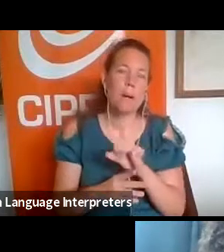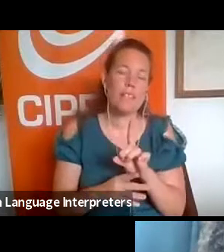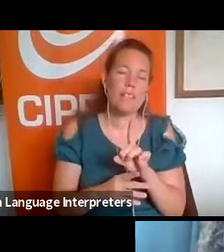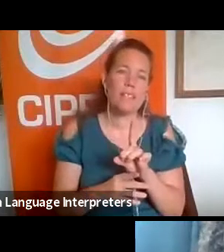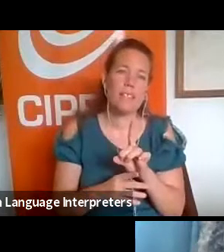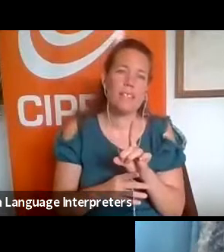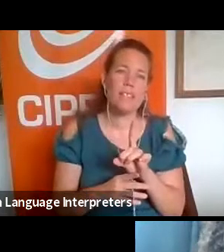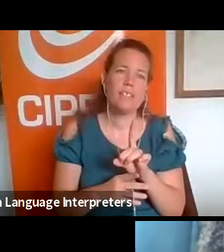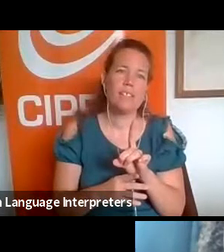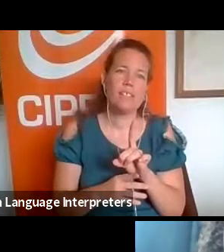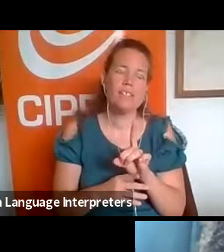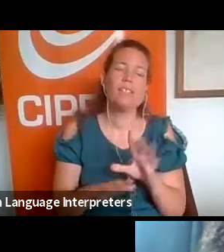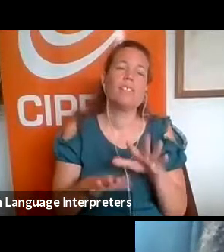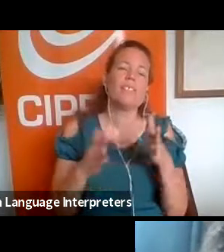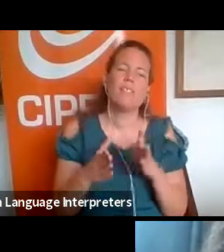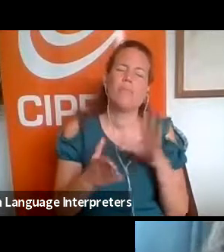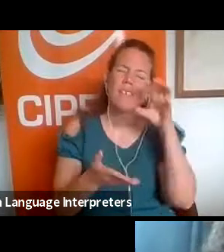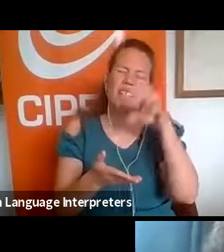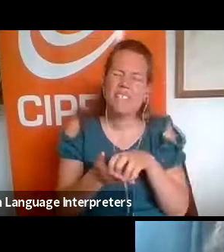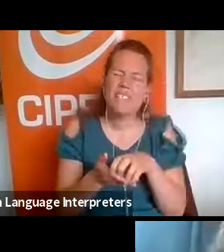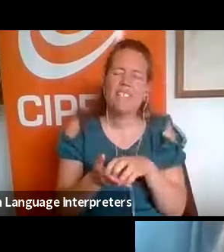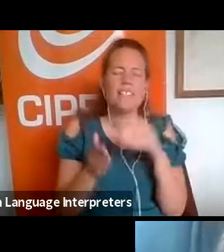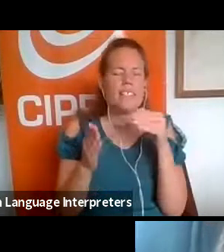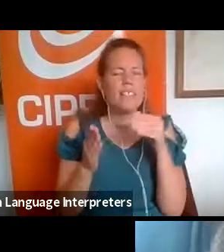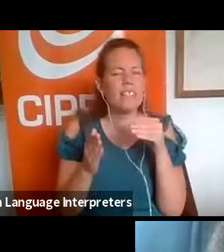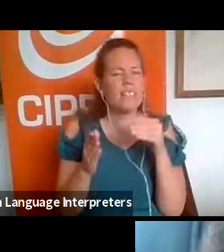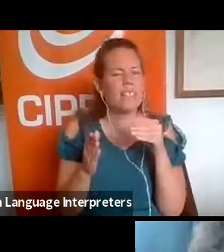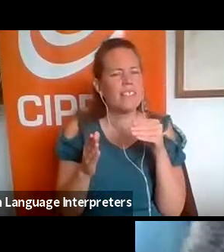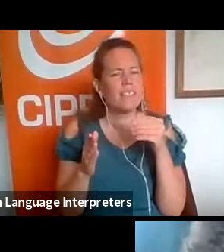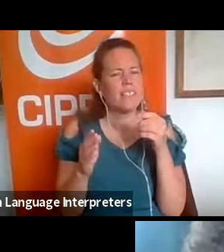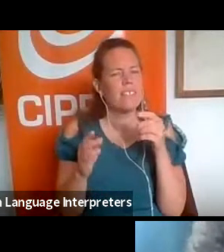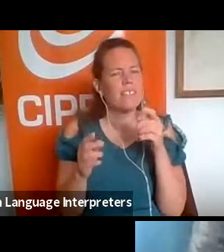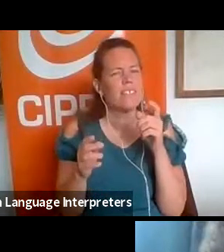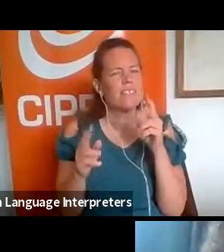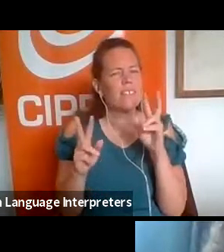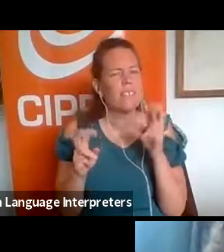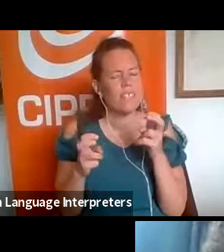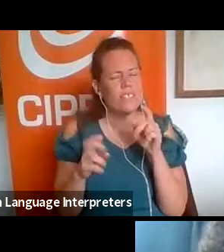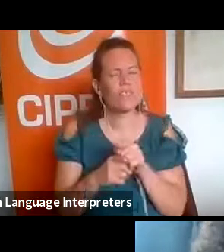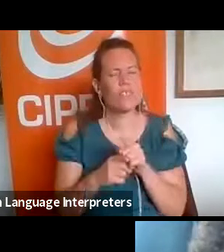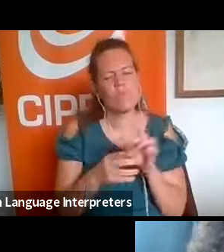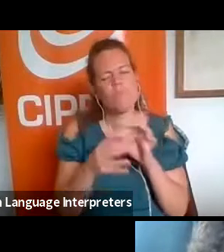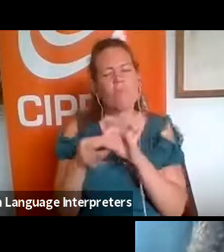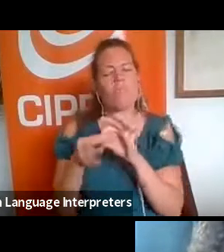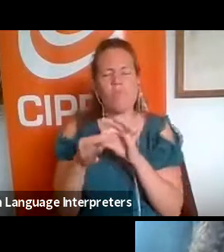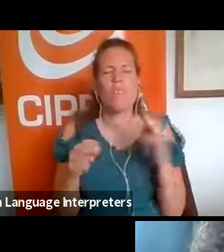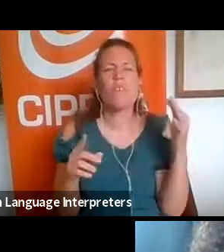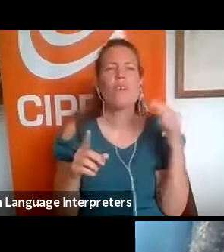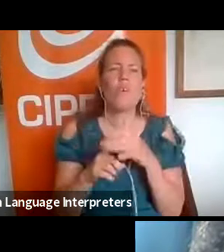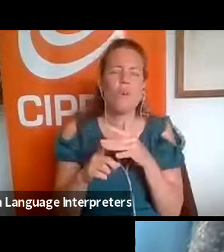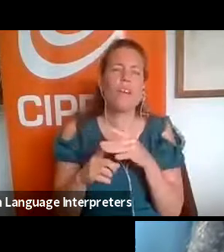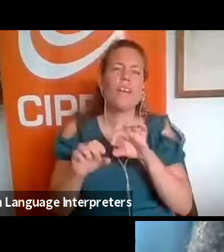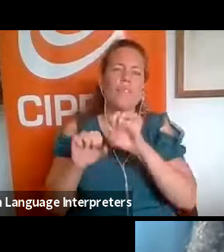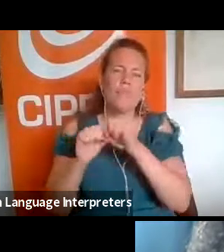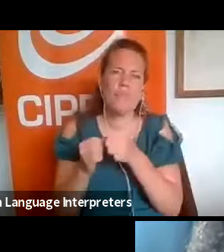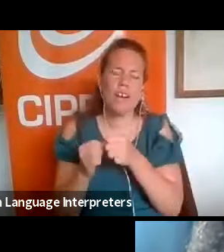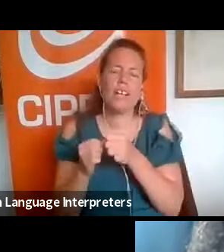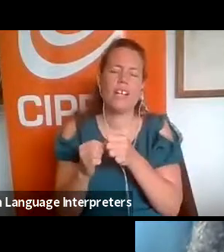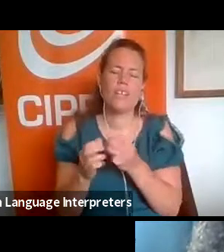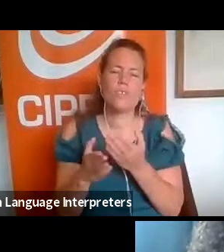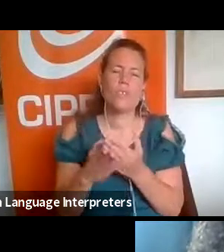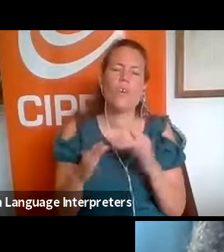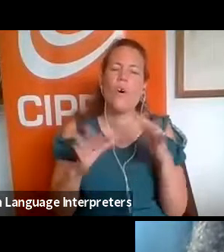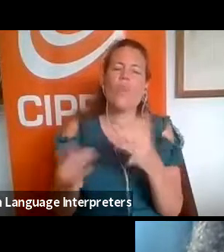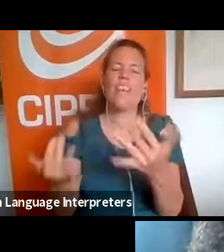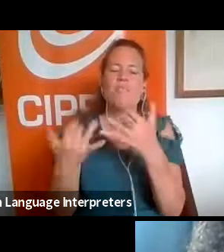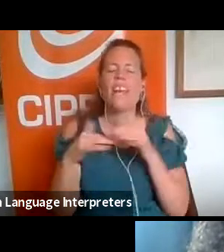key issues that have come up have been issues around online violence. Online violence in relation